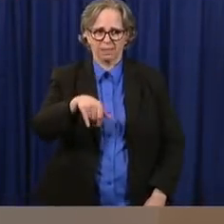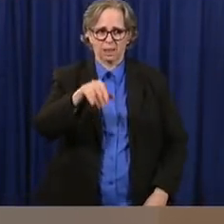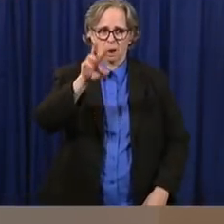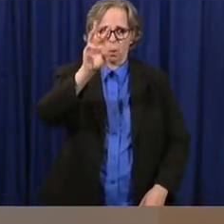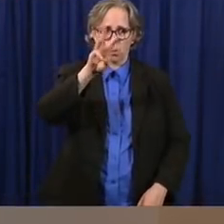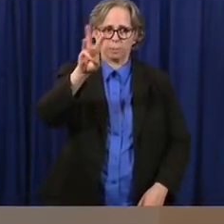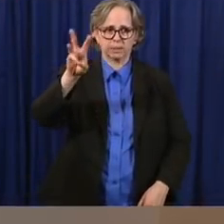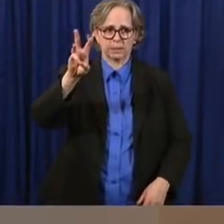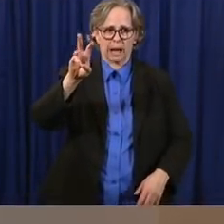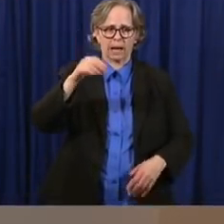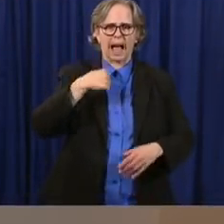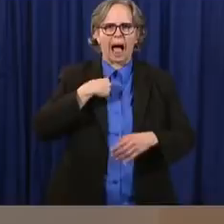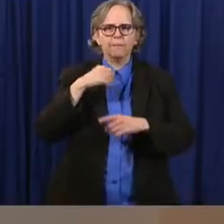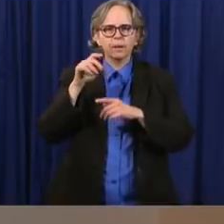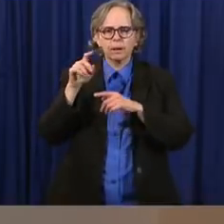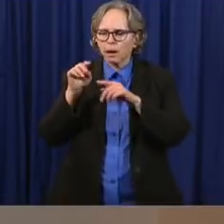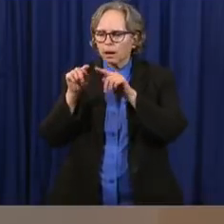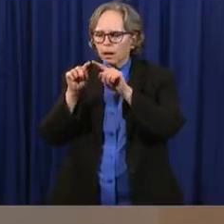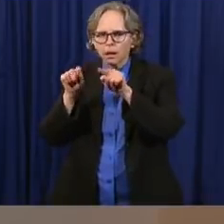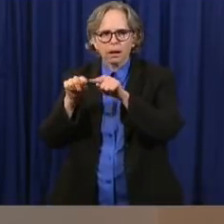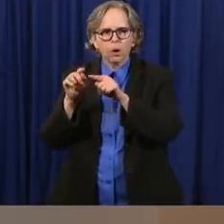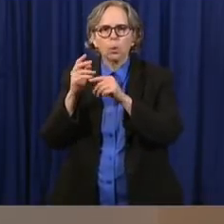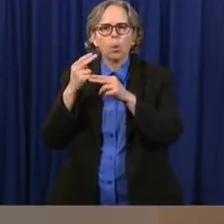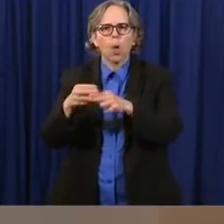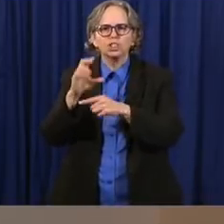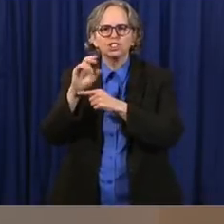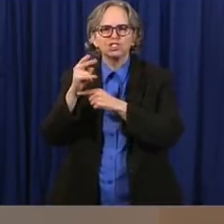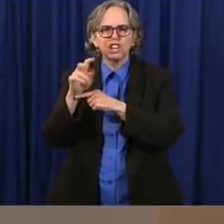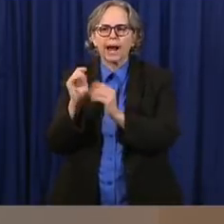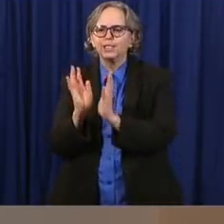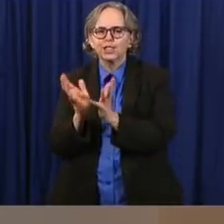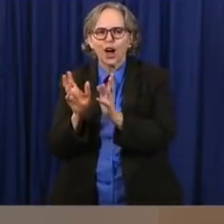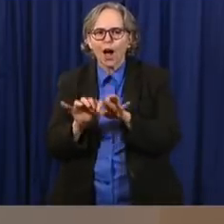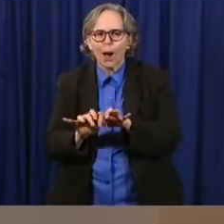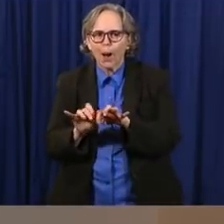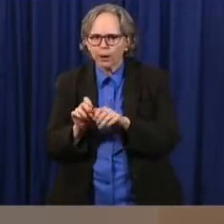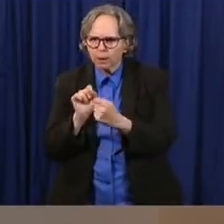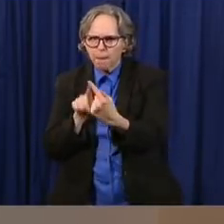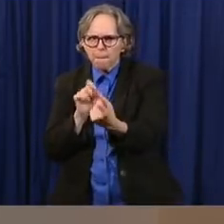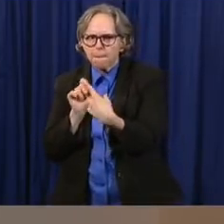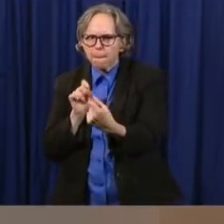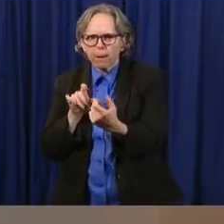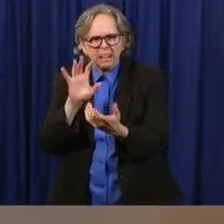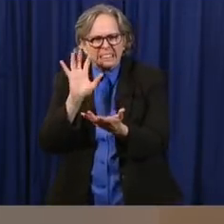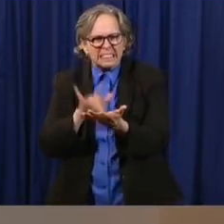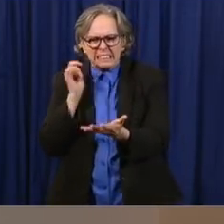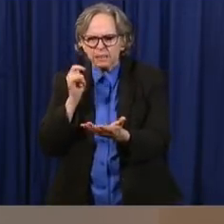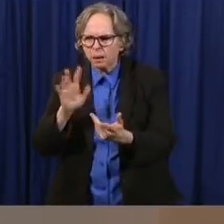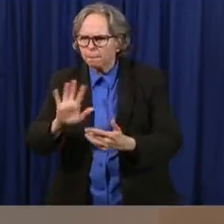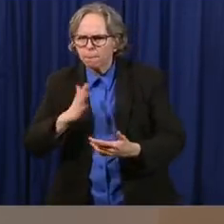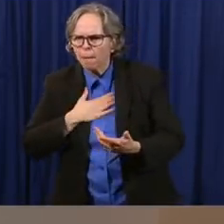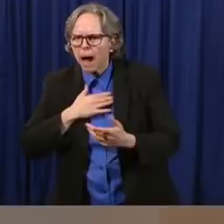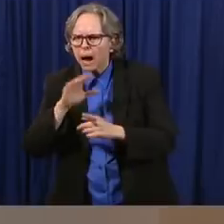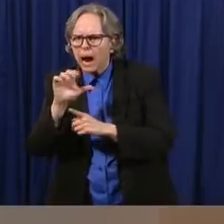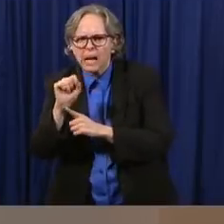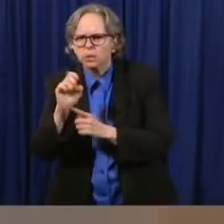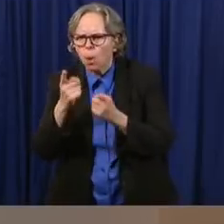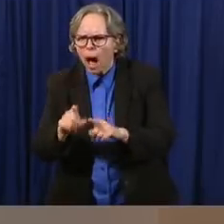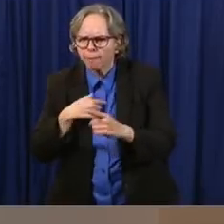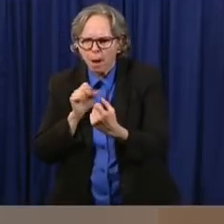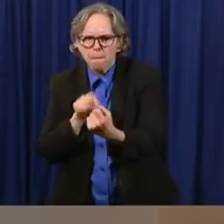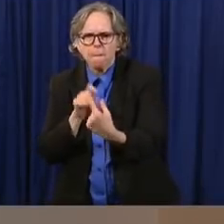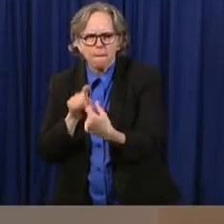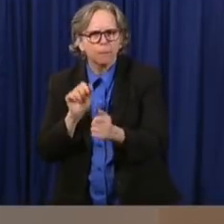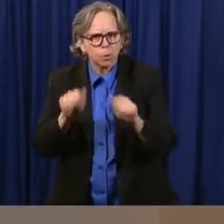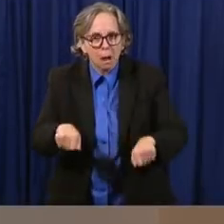that people are taking advantage of that. That's a great way to do it. Your question, we got a couple questions